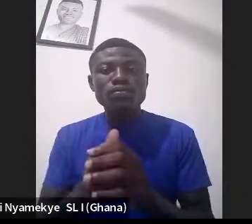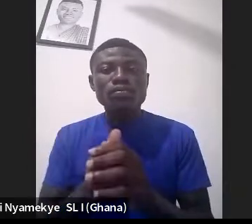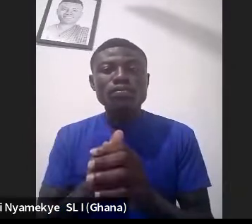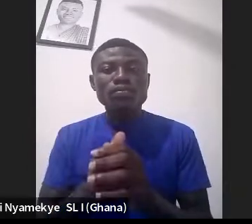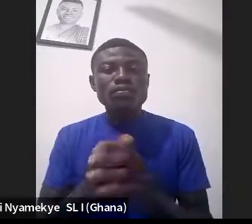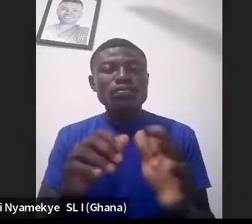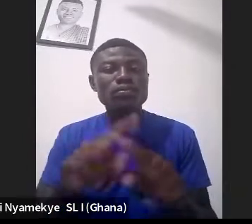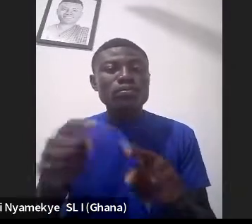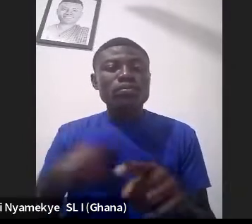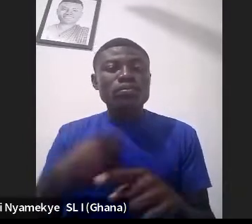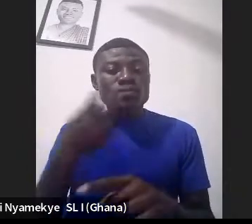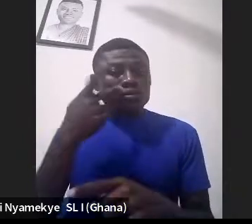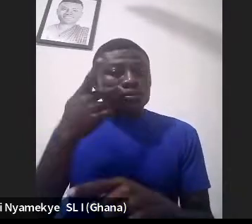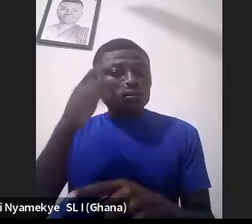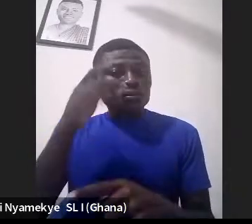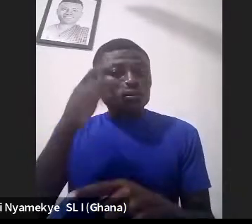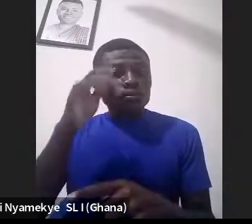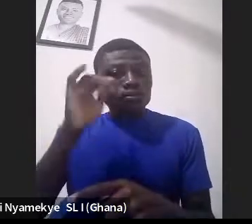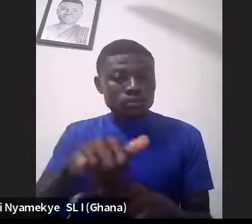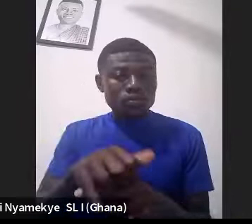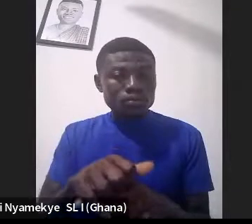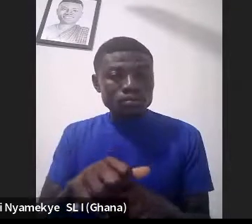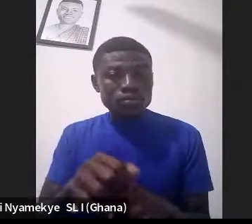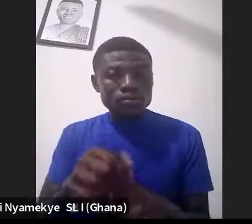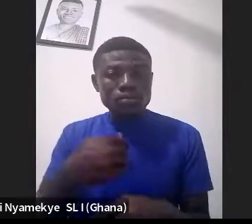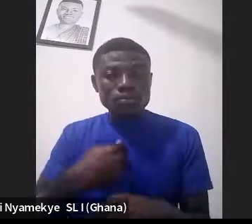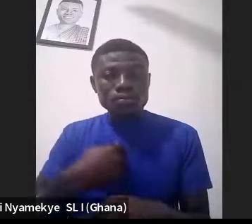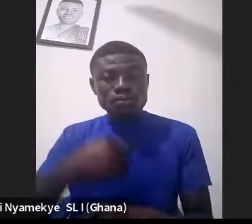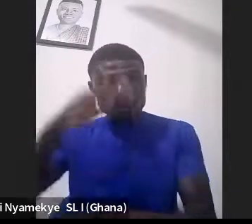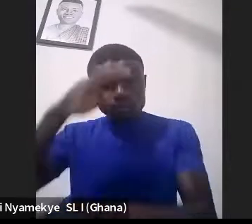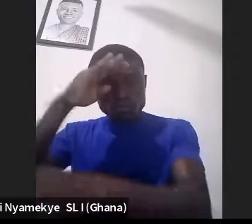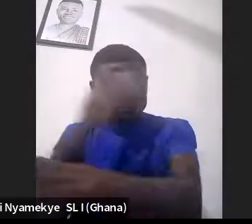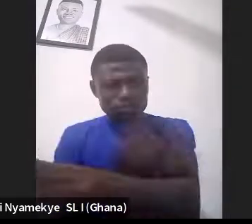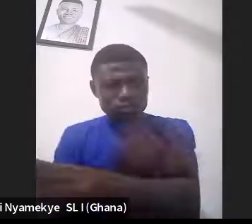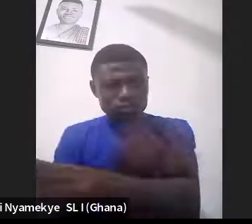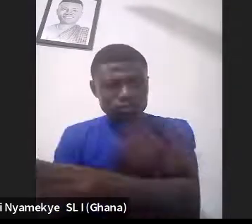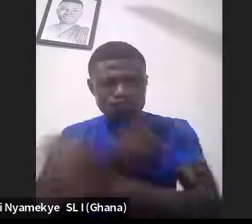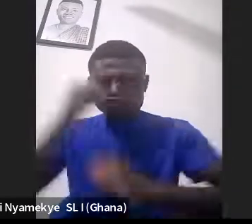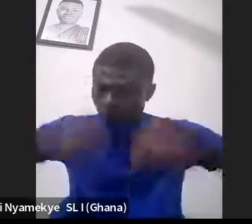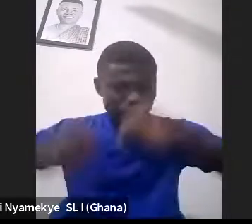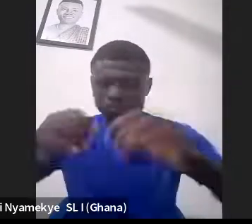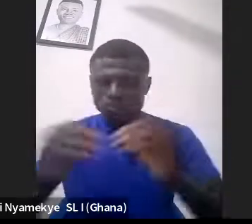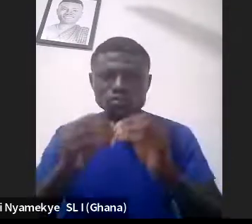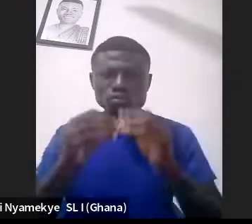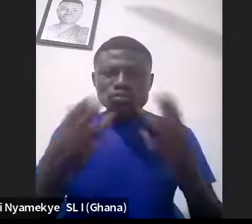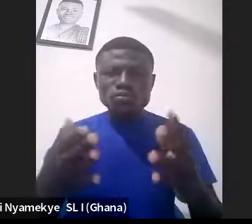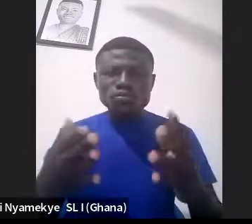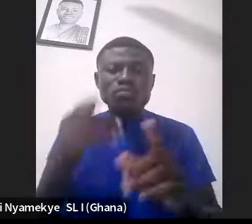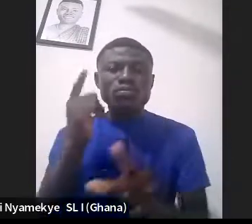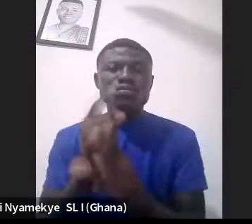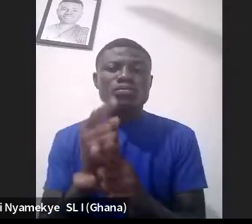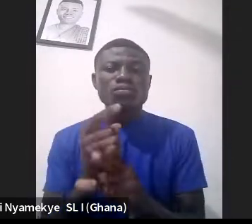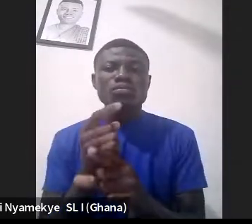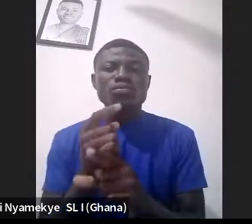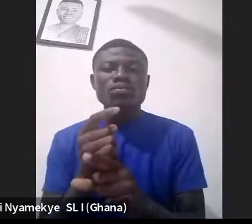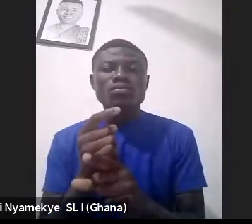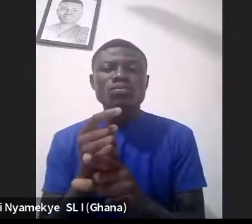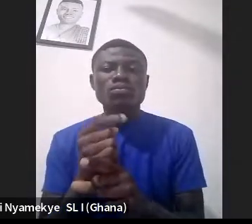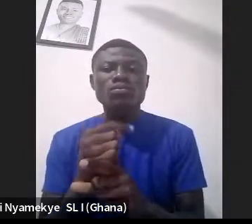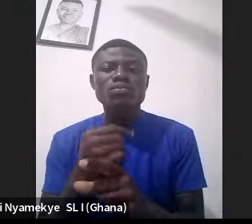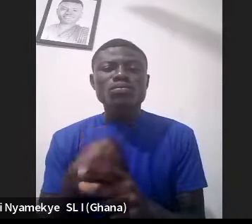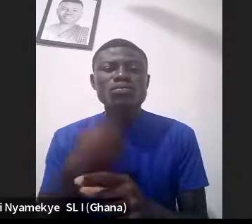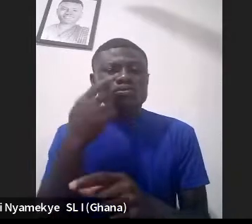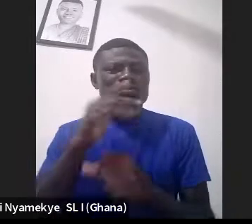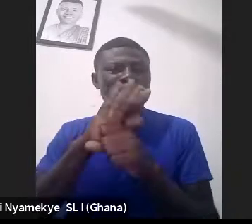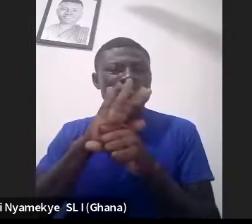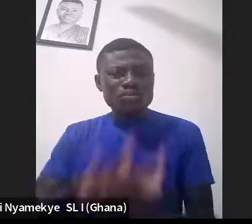that my son struggles a lot with, just anxiety. And I do think there is